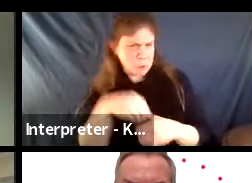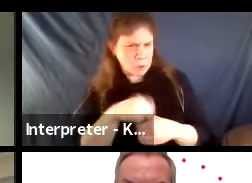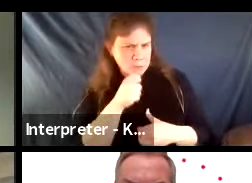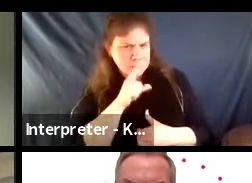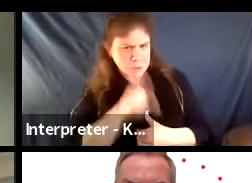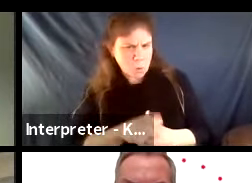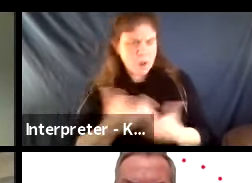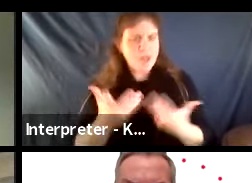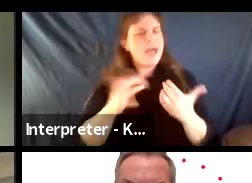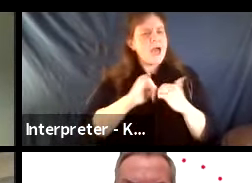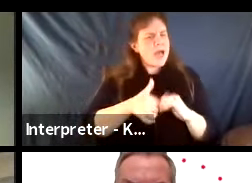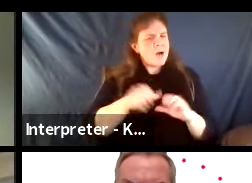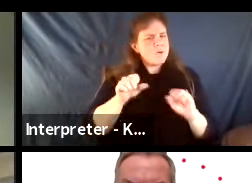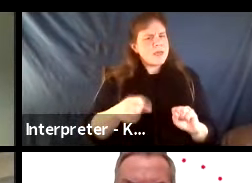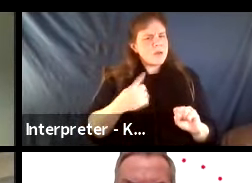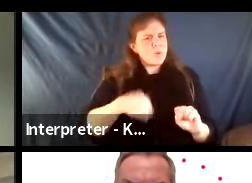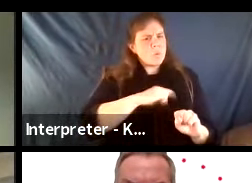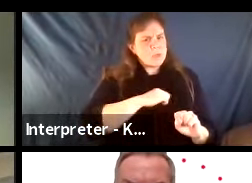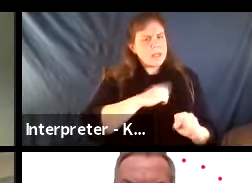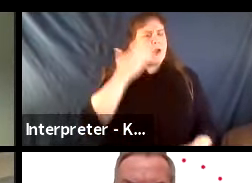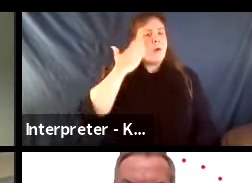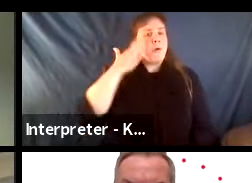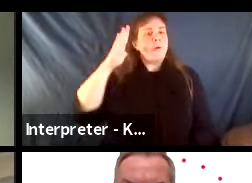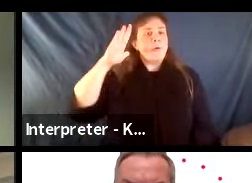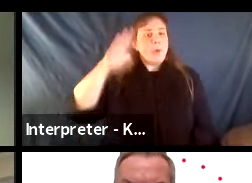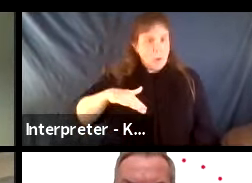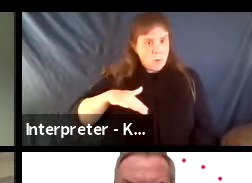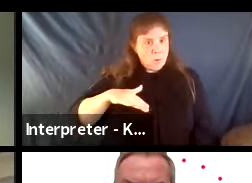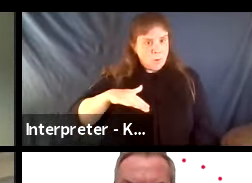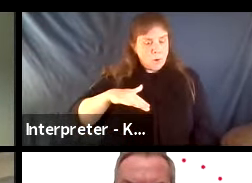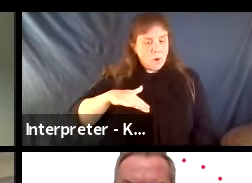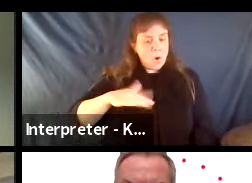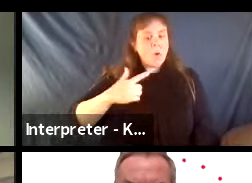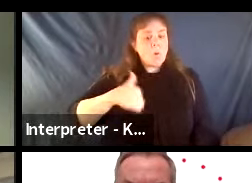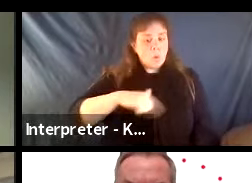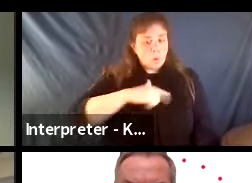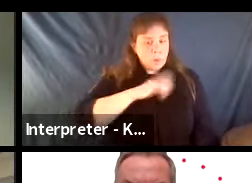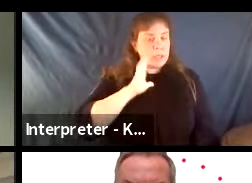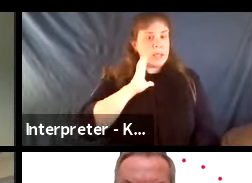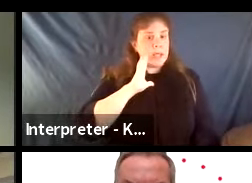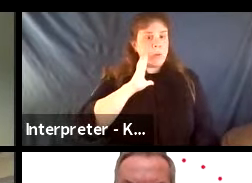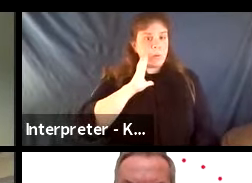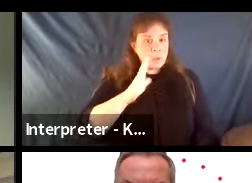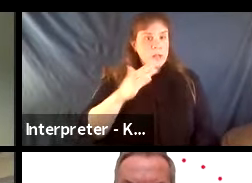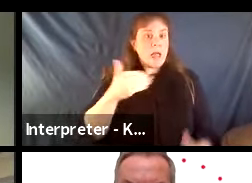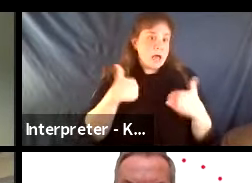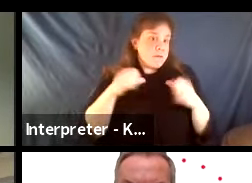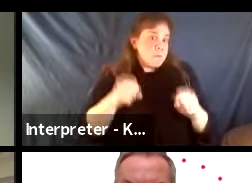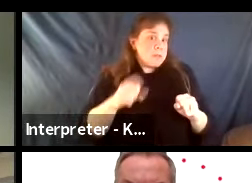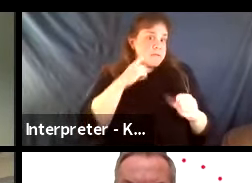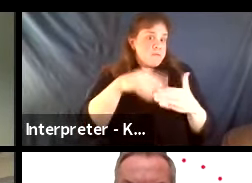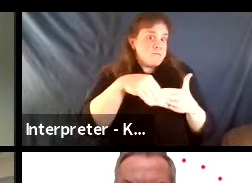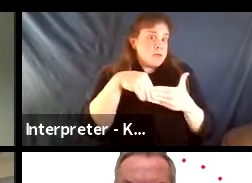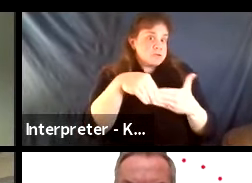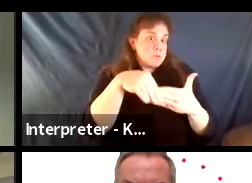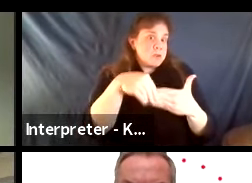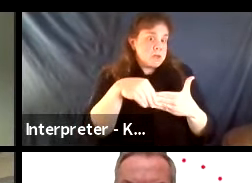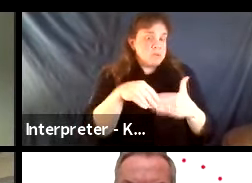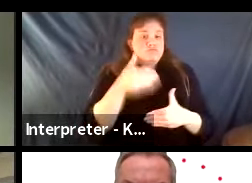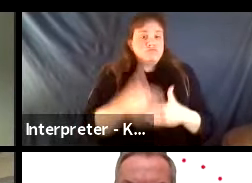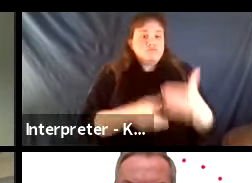we're able to move nimbly if we're finding that we're having low rates